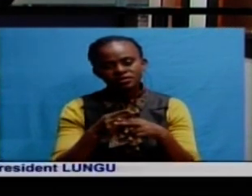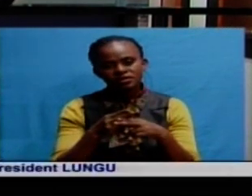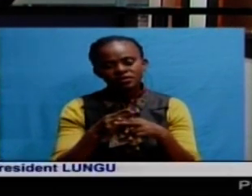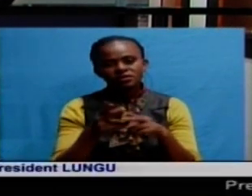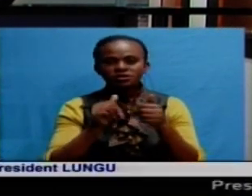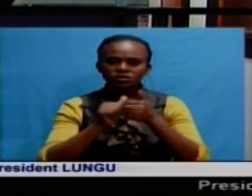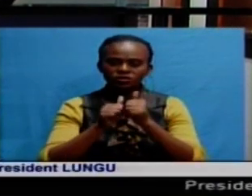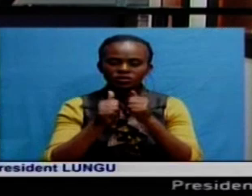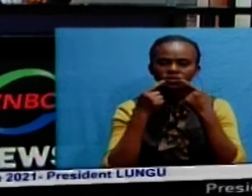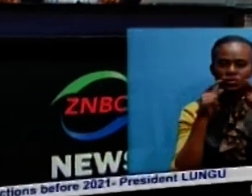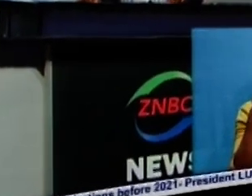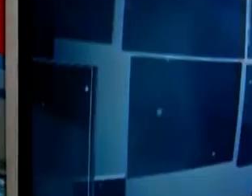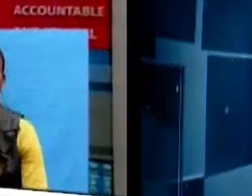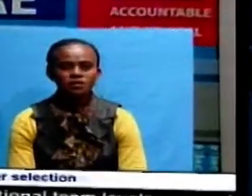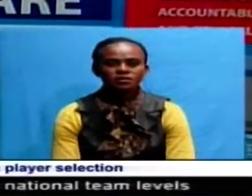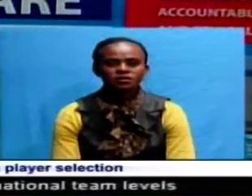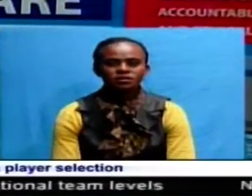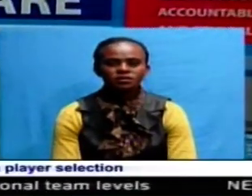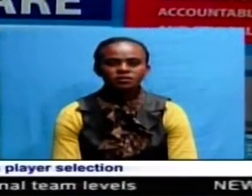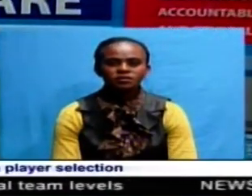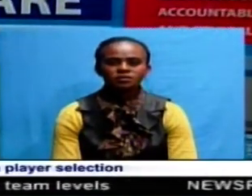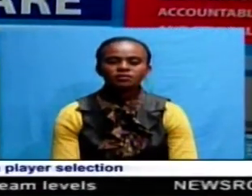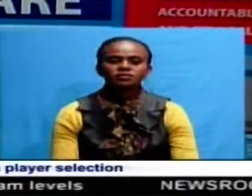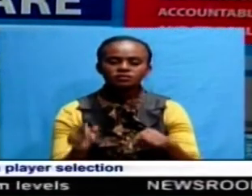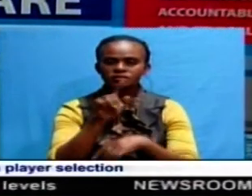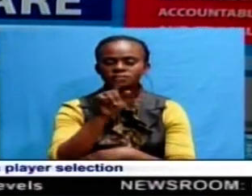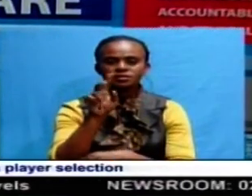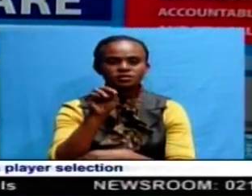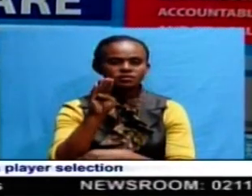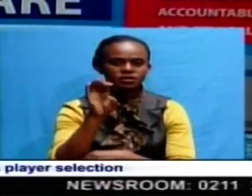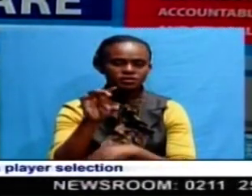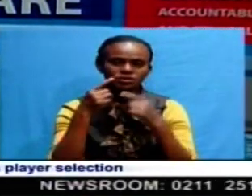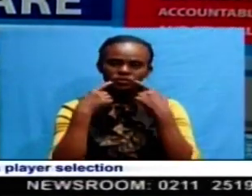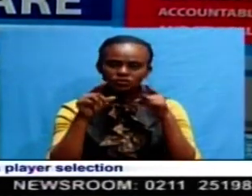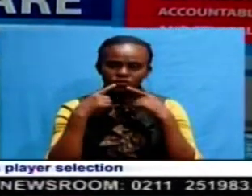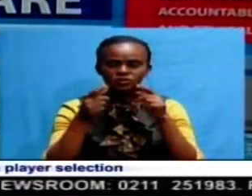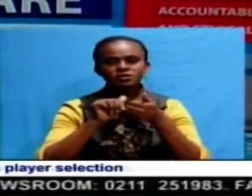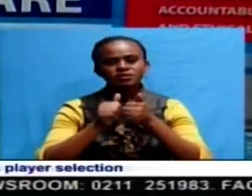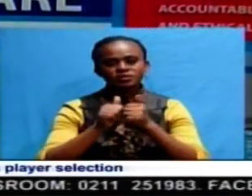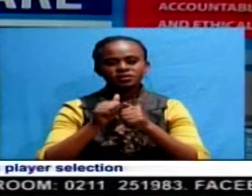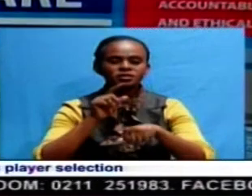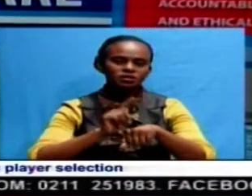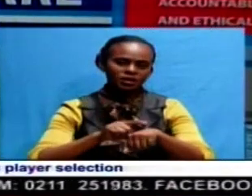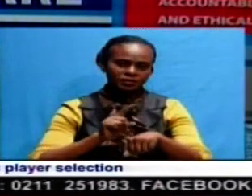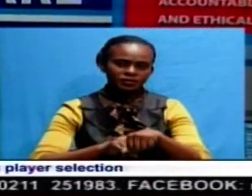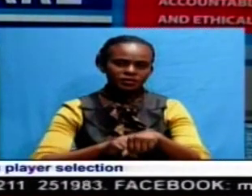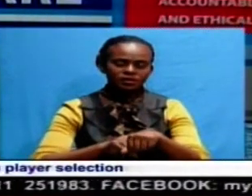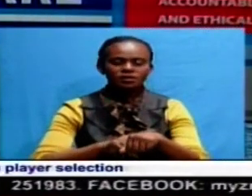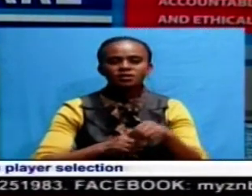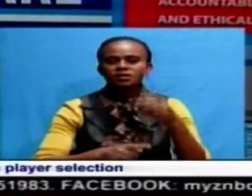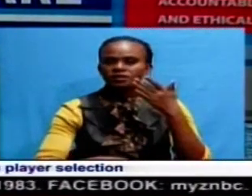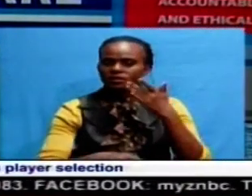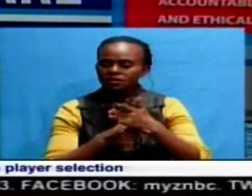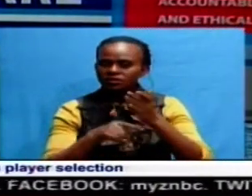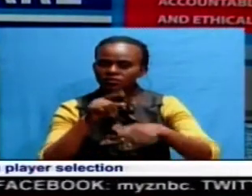with sports news. Stay tuned. You're still watching ZNBC Main News. Time for sports now, and coming up on the segment, City of Lusaka